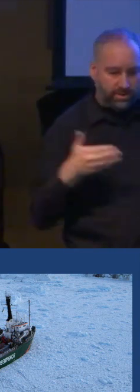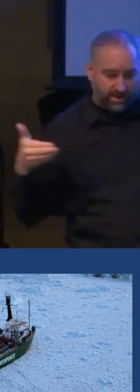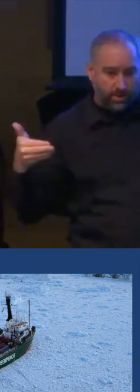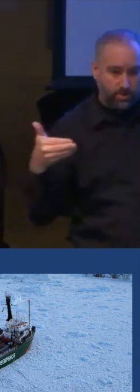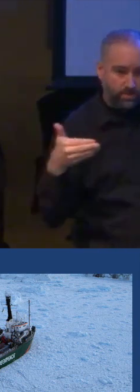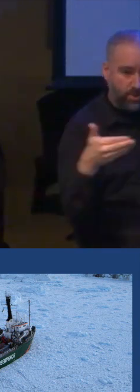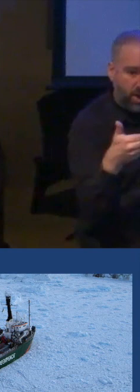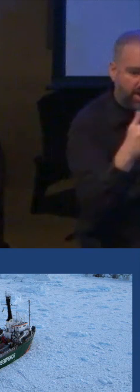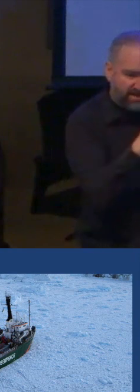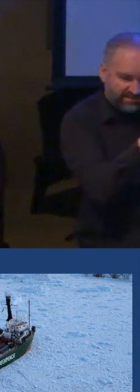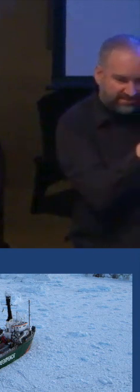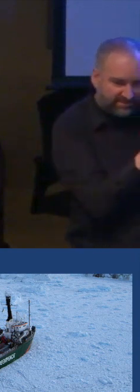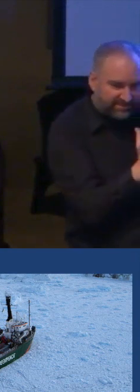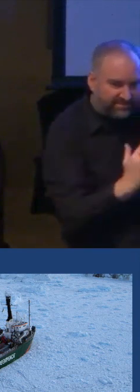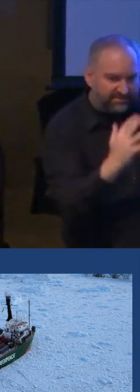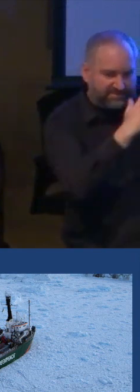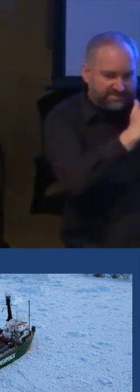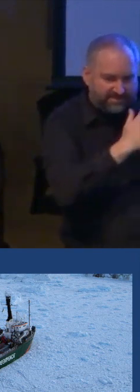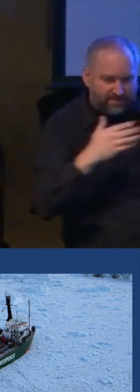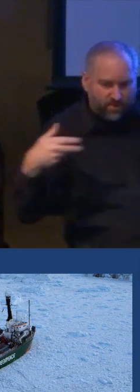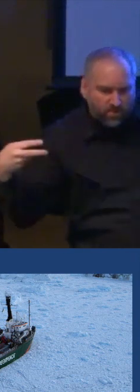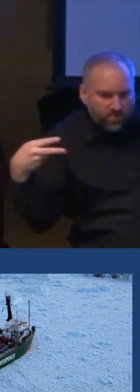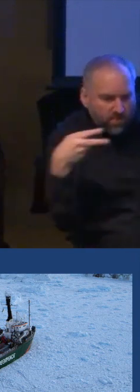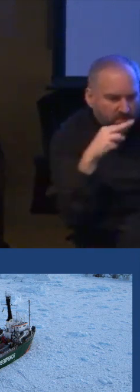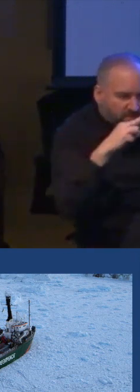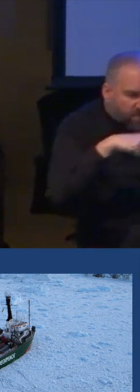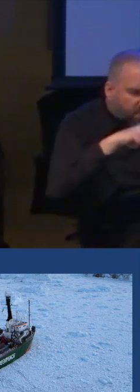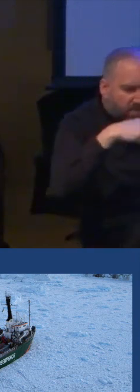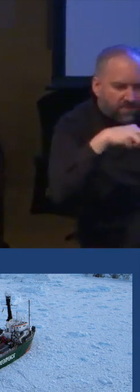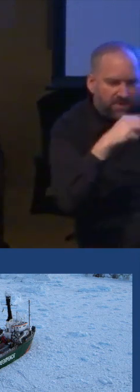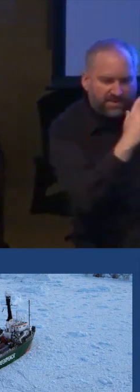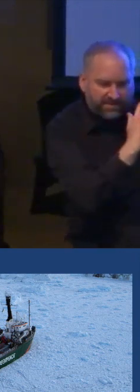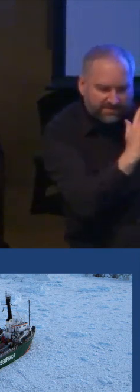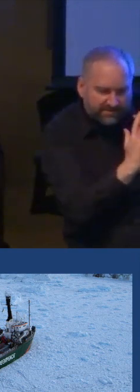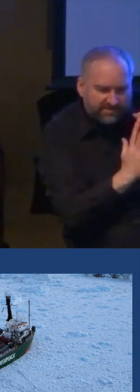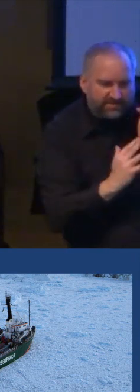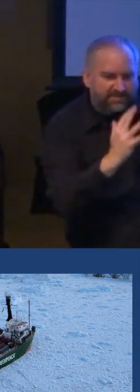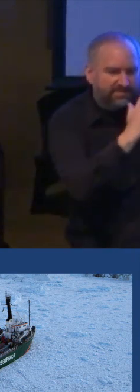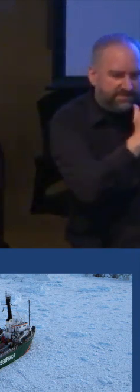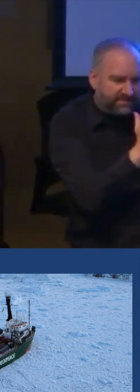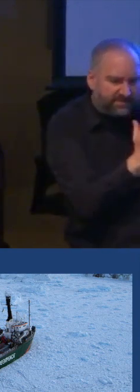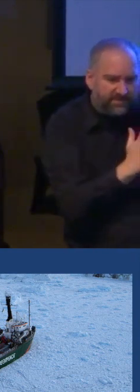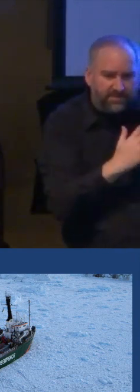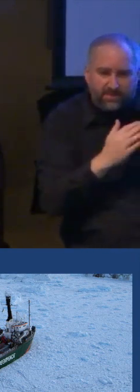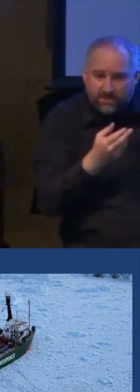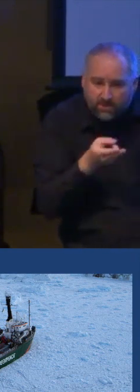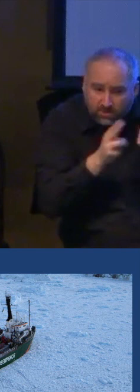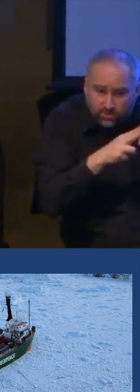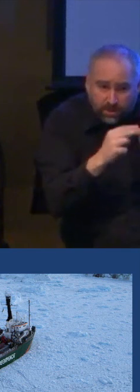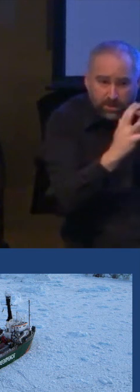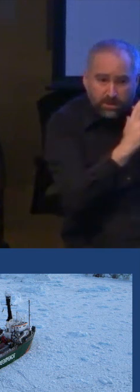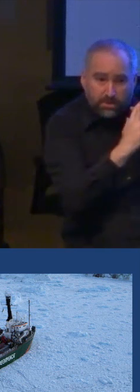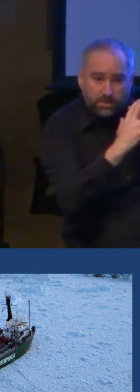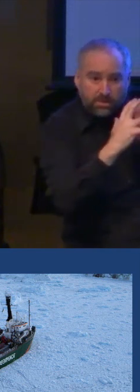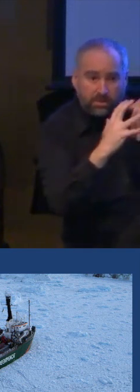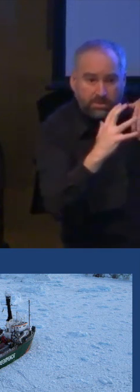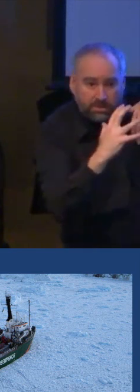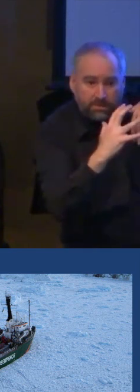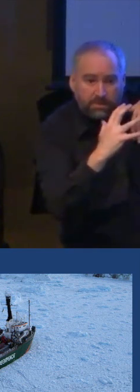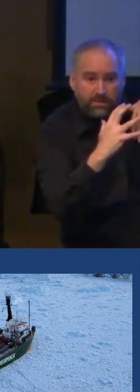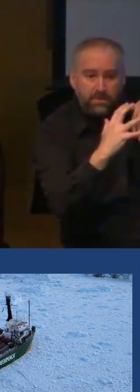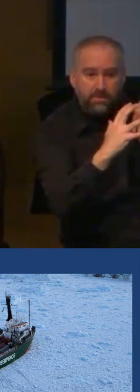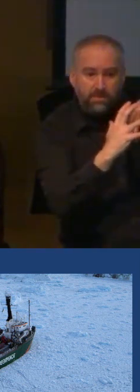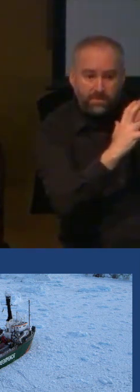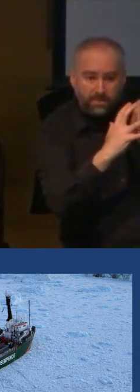happening and whether melting had increased and could be one of the drivers of glacier